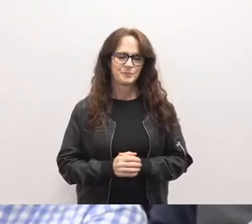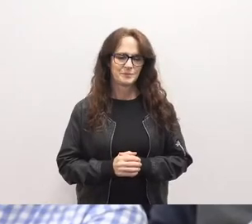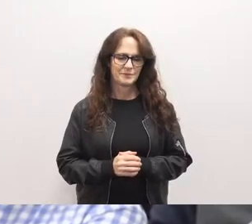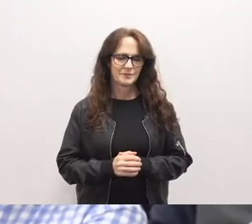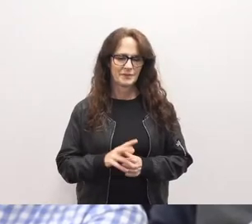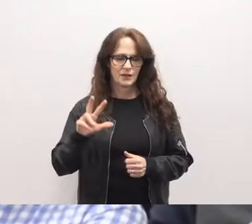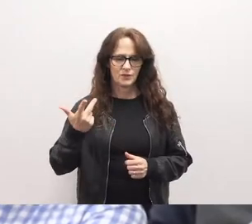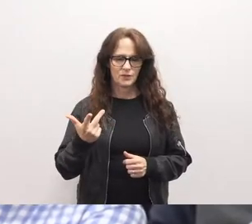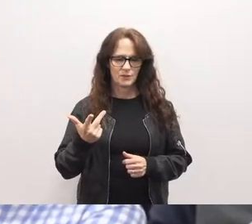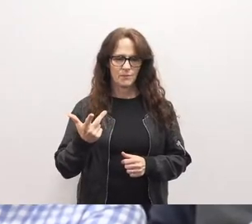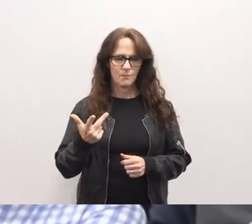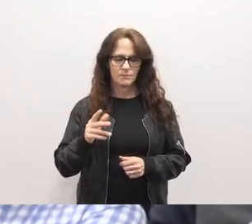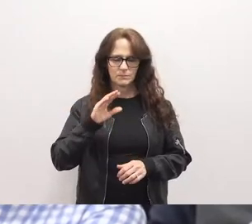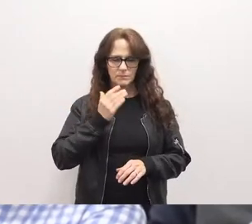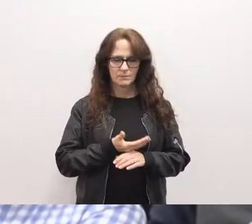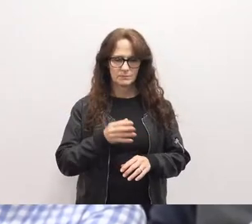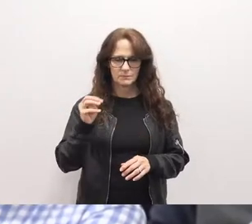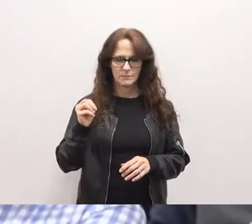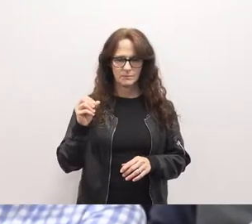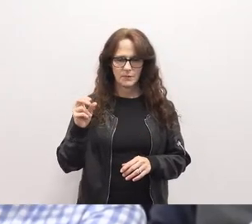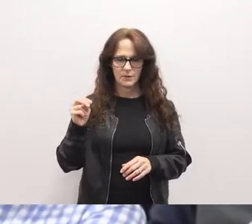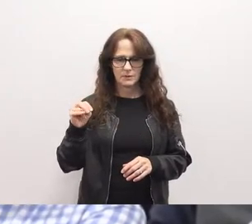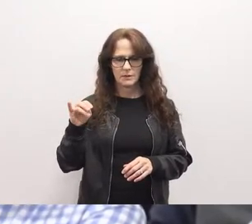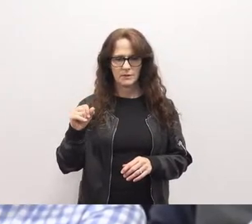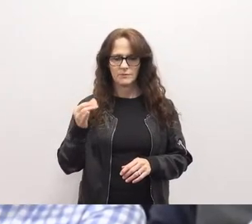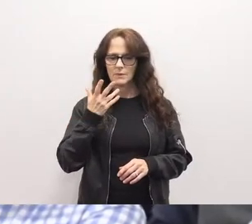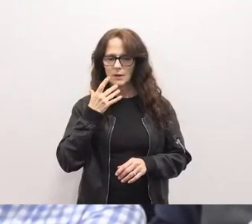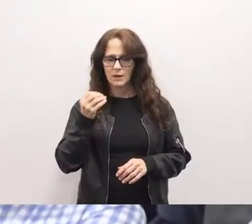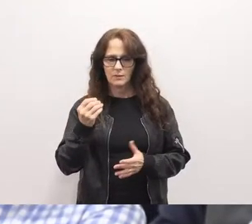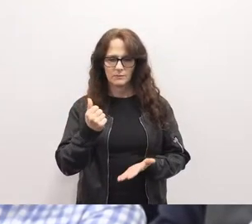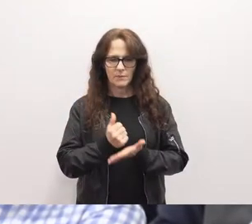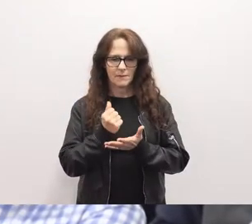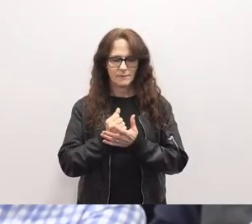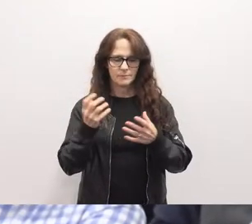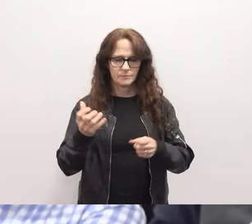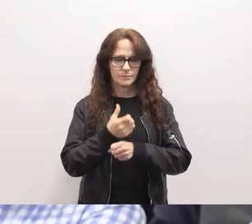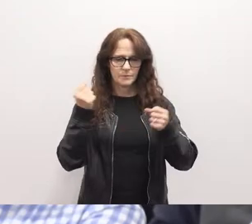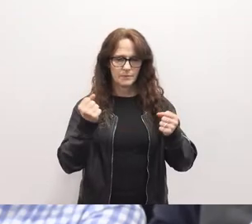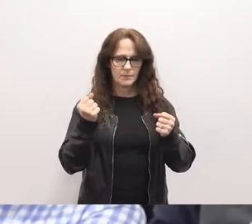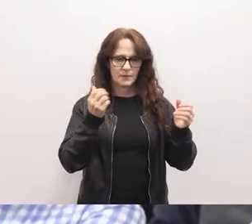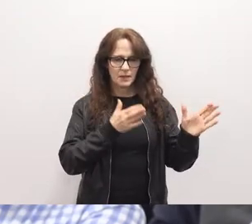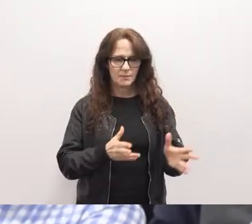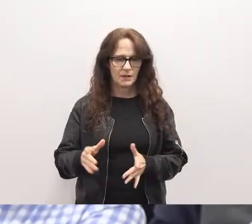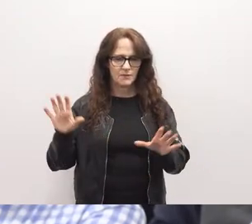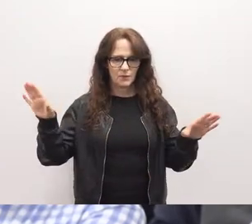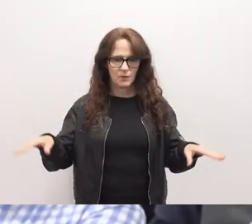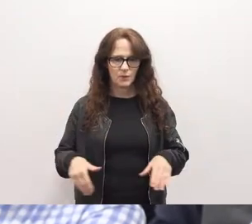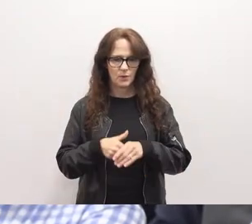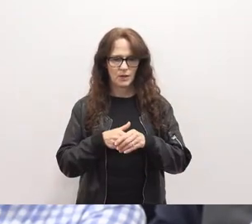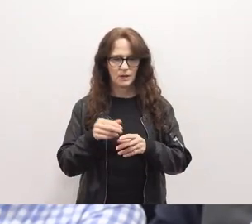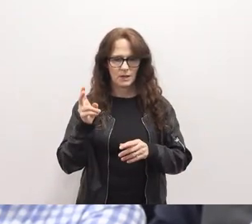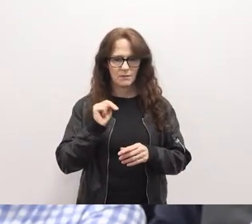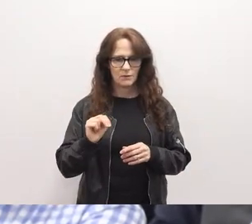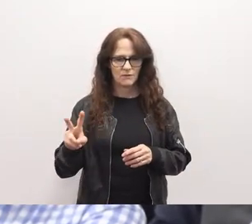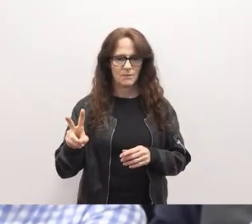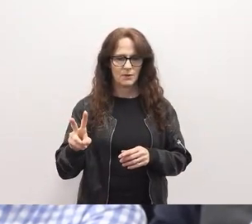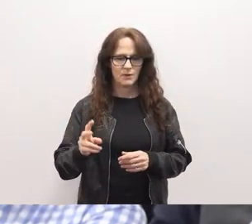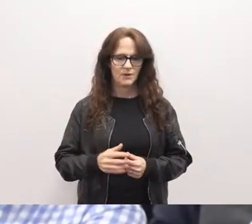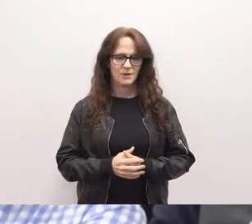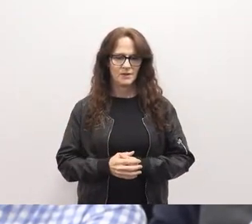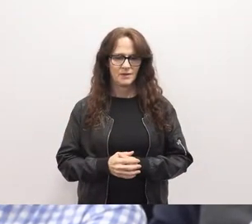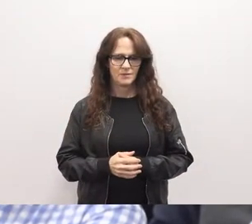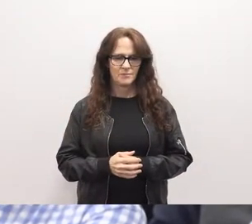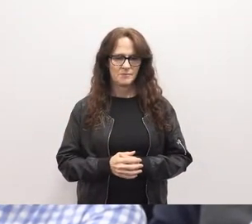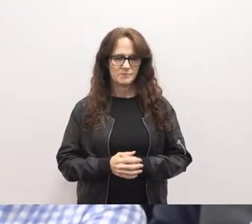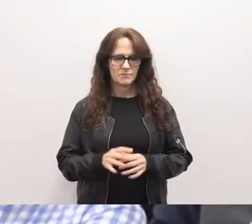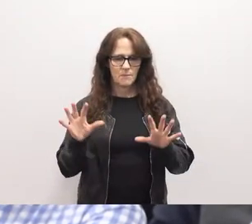And our third daughter, Monica, who is here from Colorado to help us celebrate and to plan for her wedding in November.